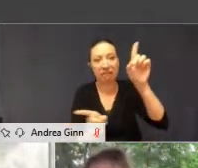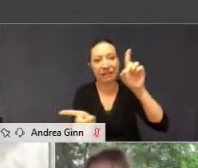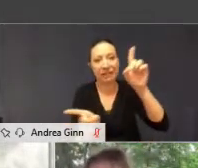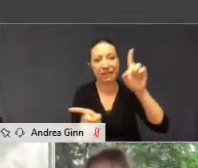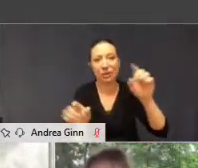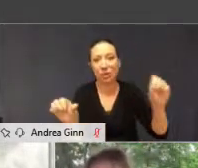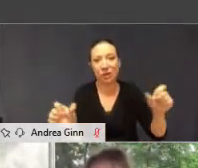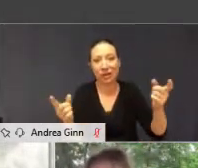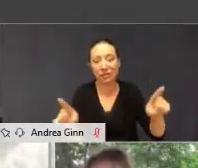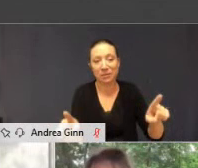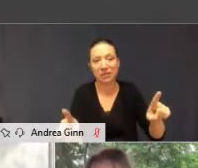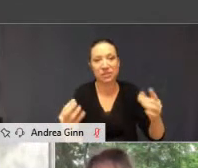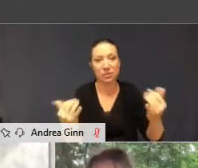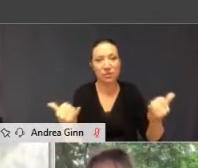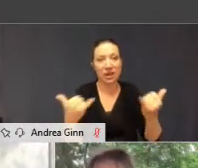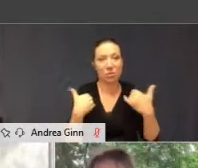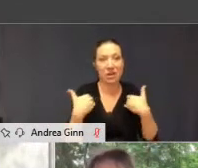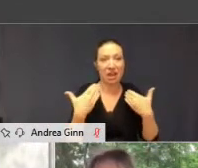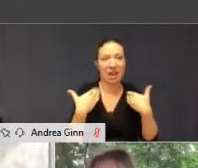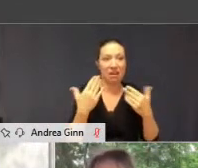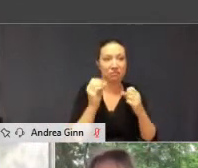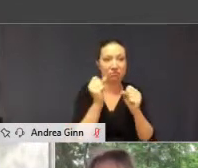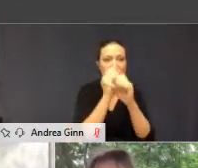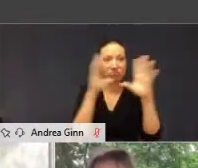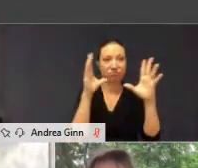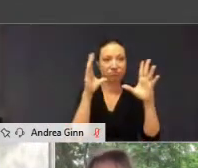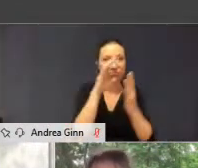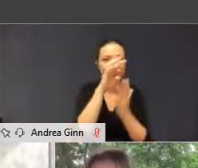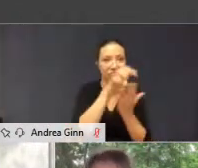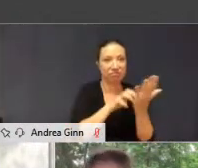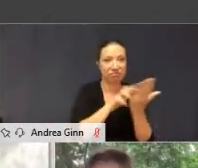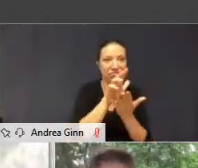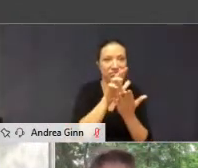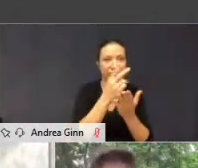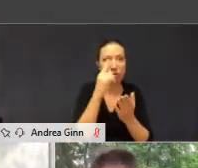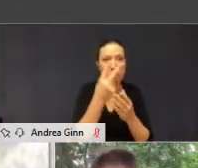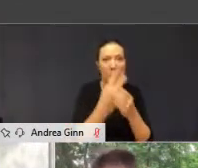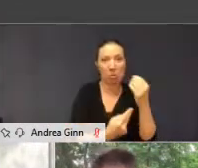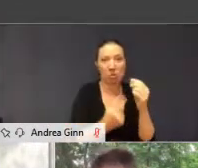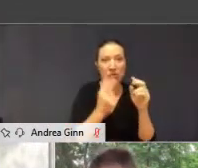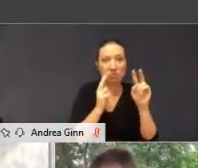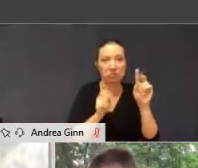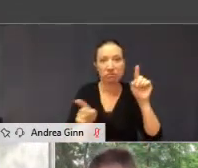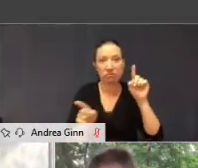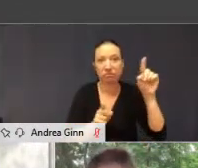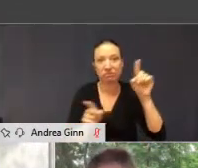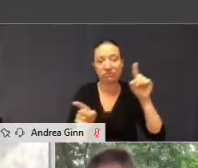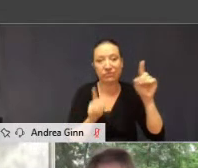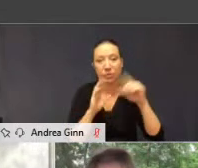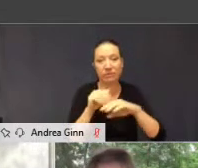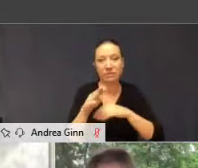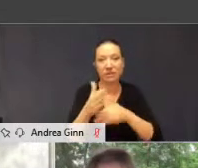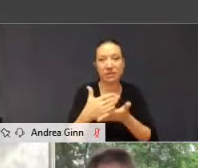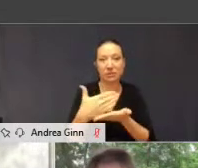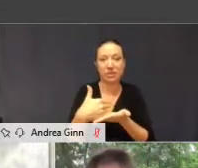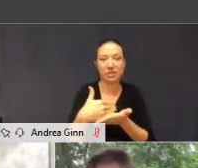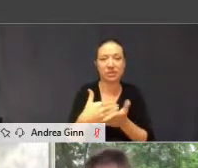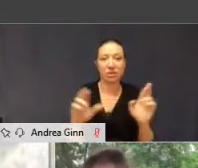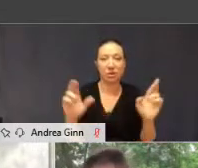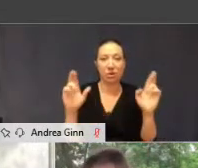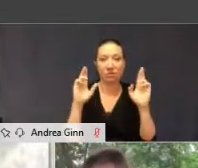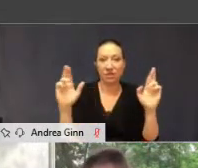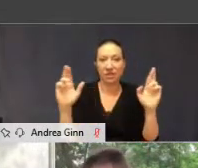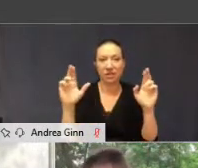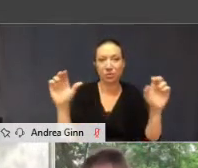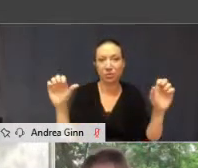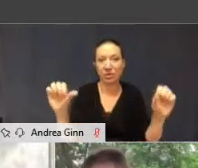now we've submitted a budget, and that's being processed. You'll all be happy to come back with some of the